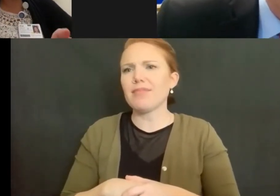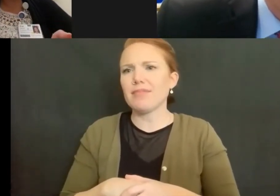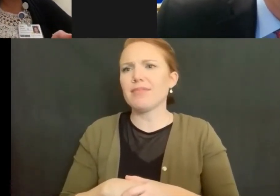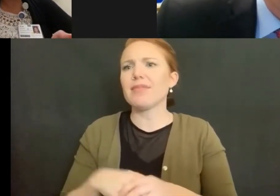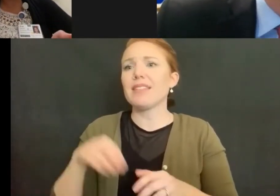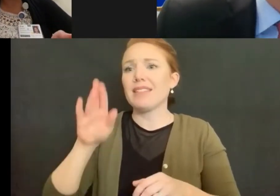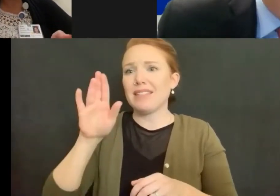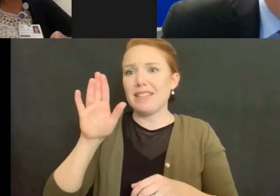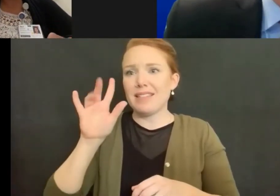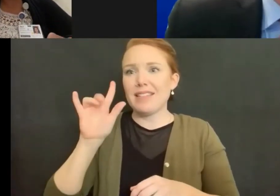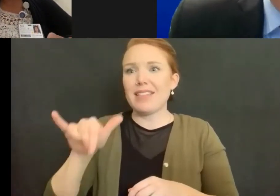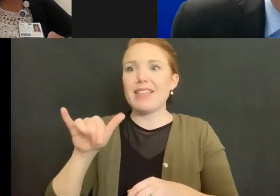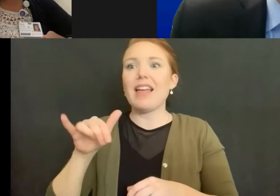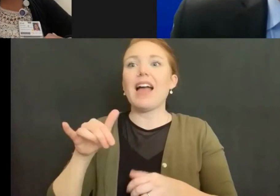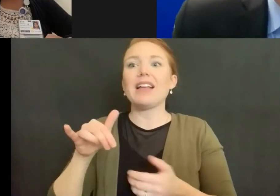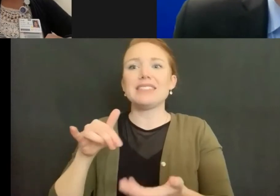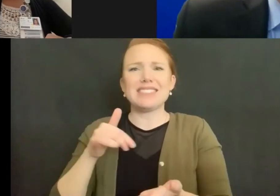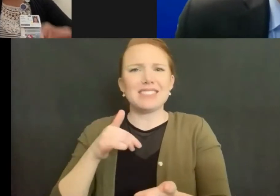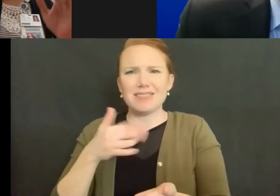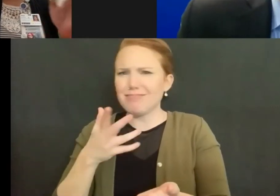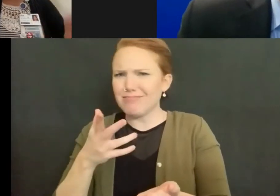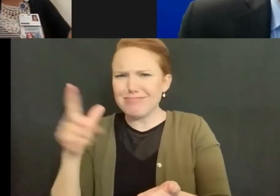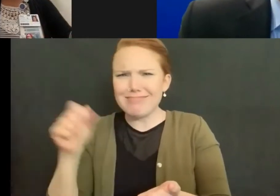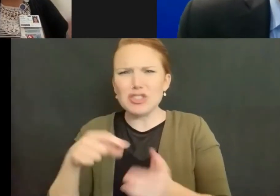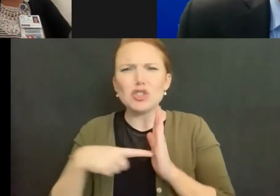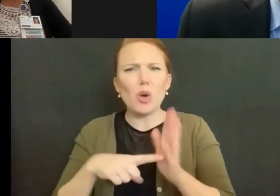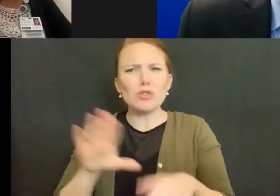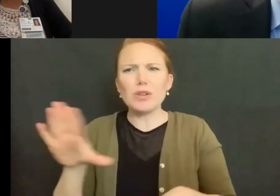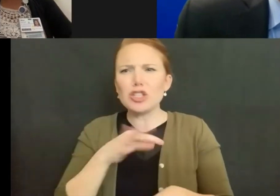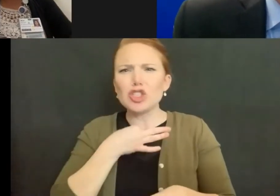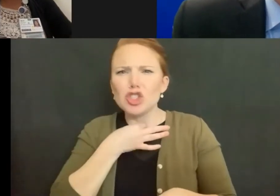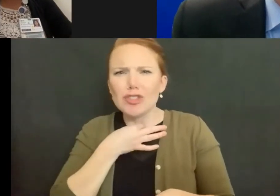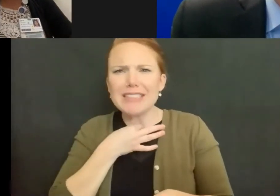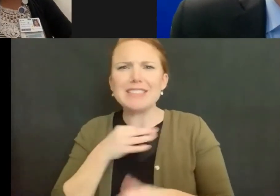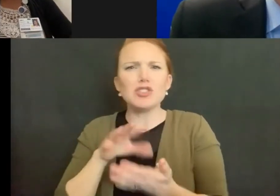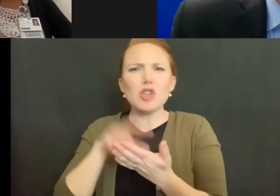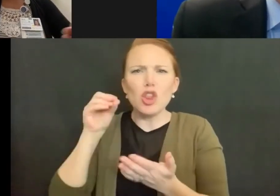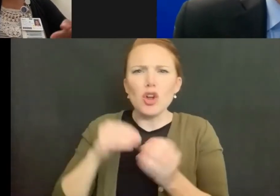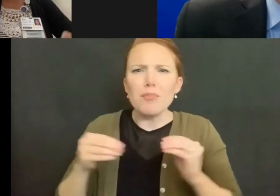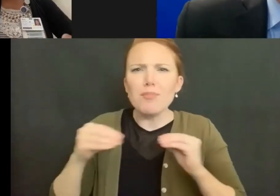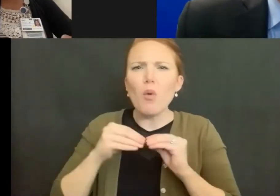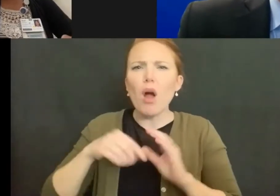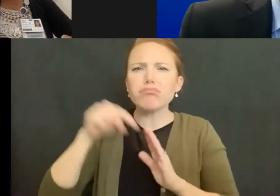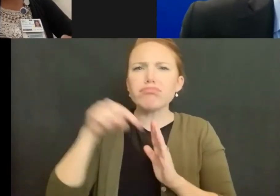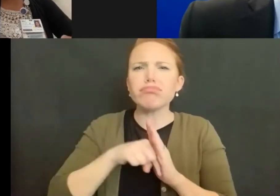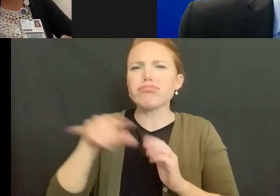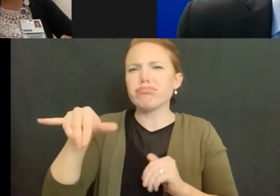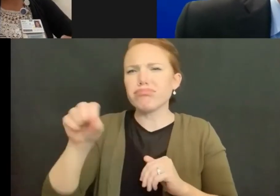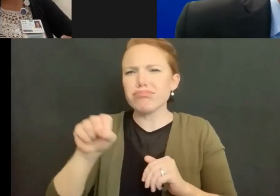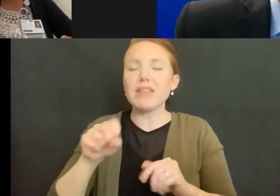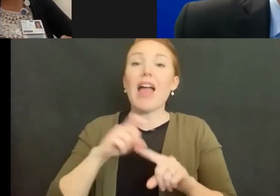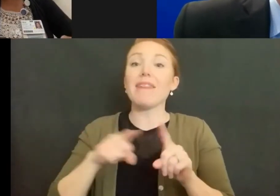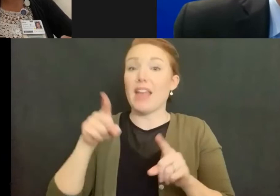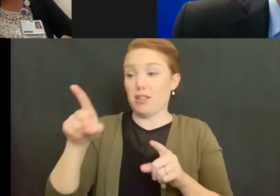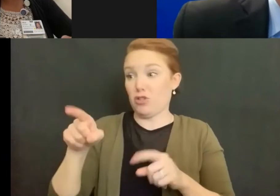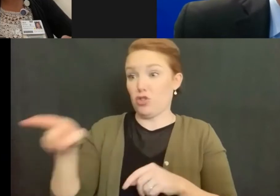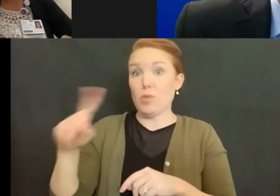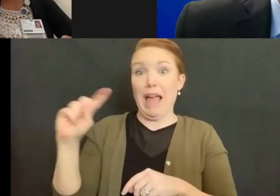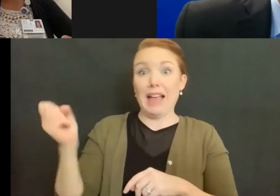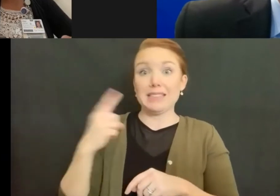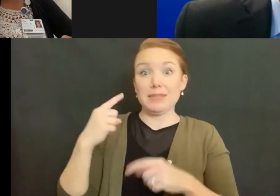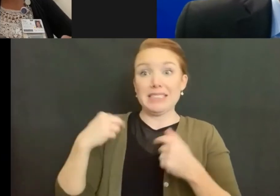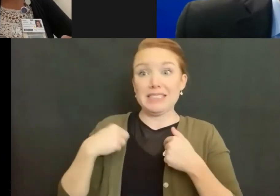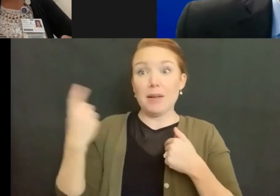a curiosity, first of all, that, you are curious to learn something. And when you're gonna ask me question, I gonna feel